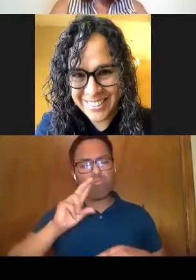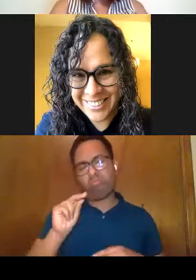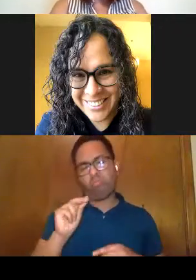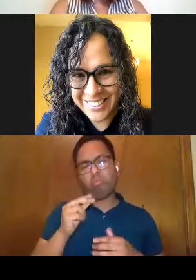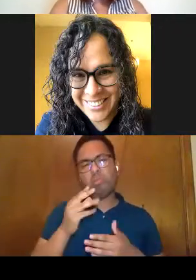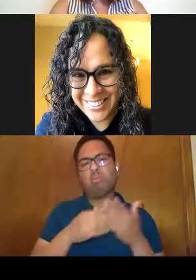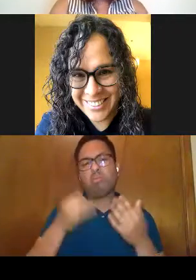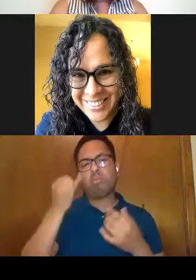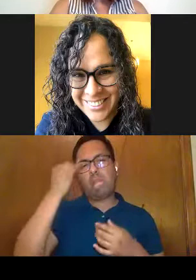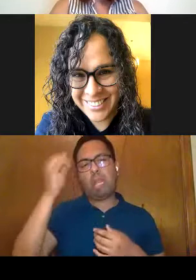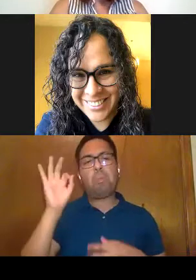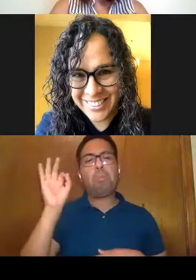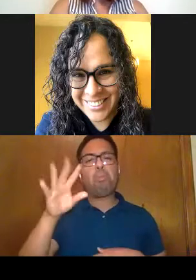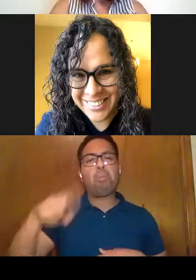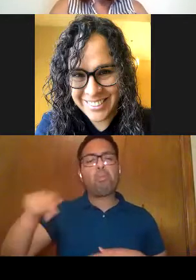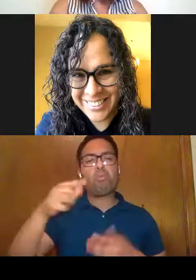some things to try.